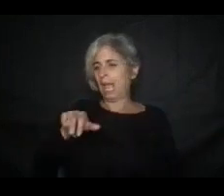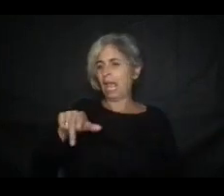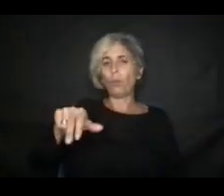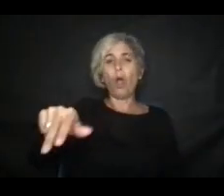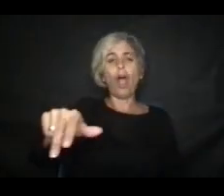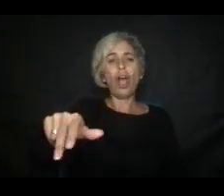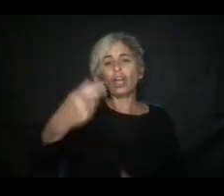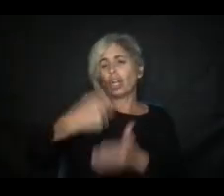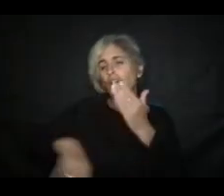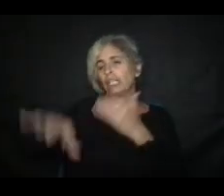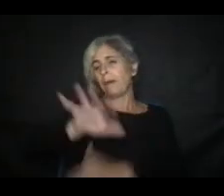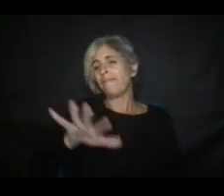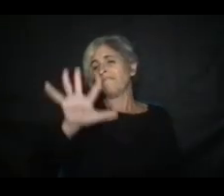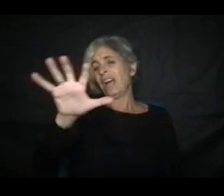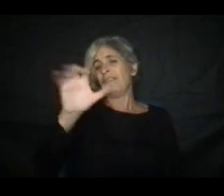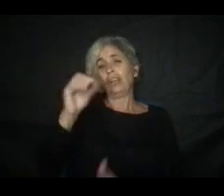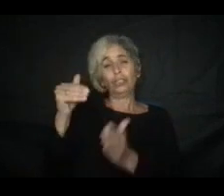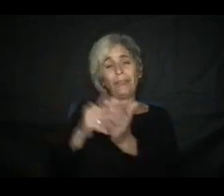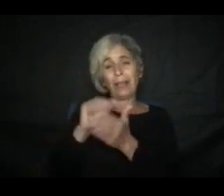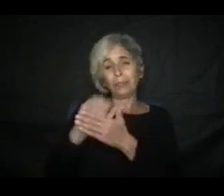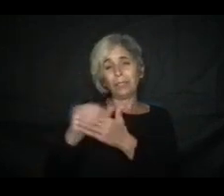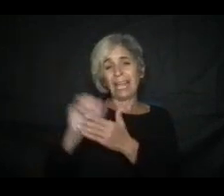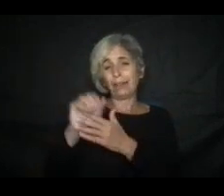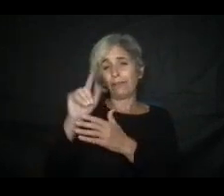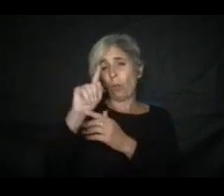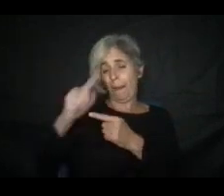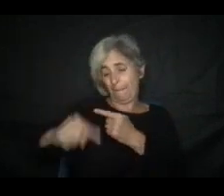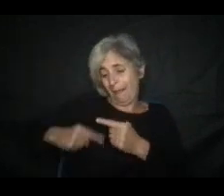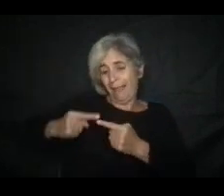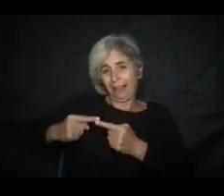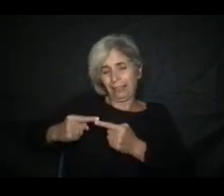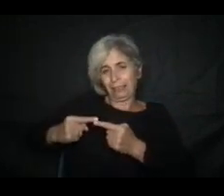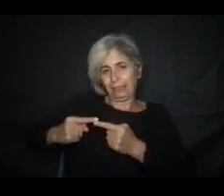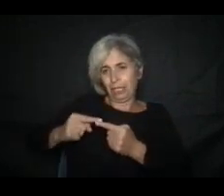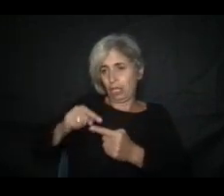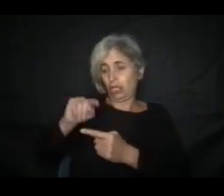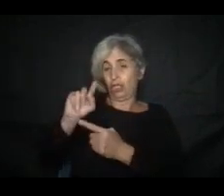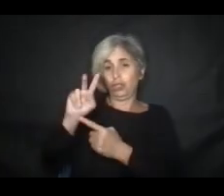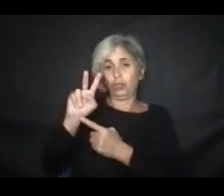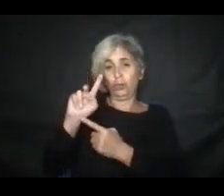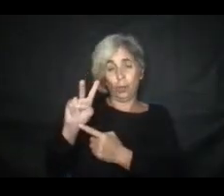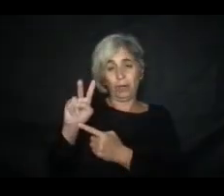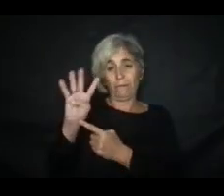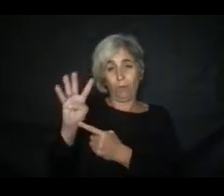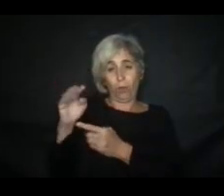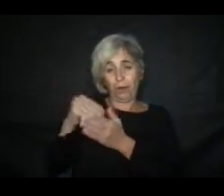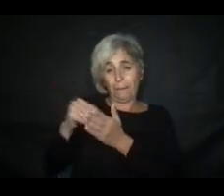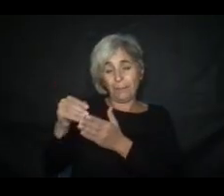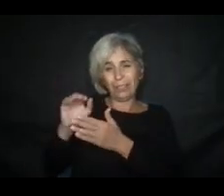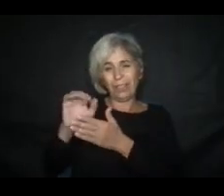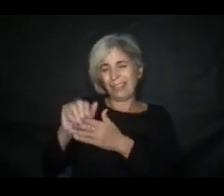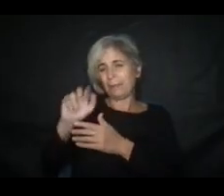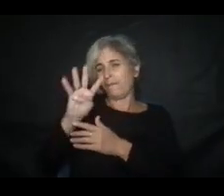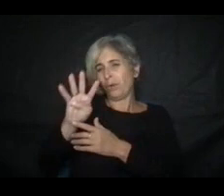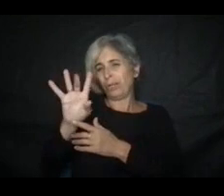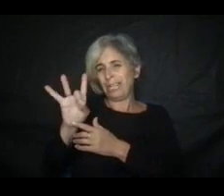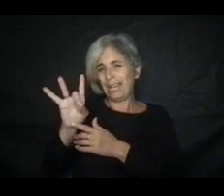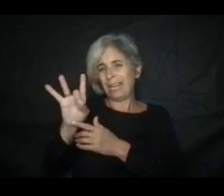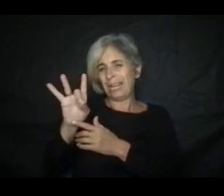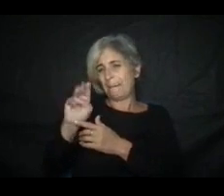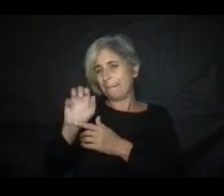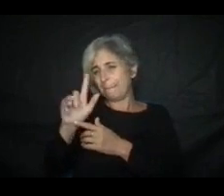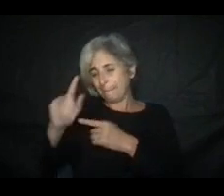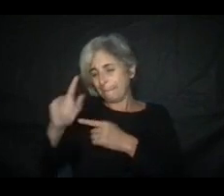about $500,000 a mile. So $24 million is about 48 miles of sidewalk, or pretty